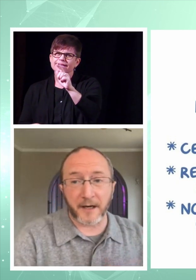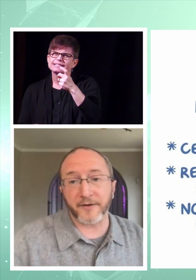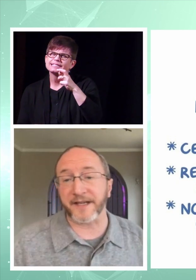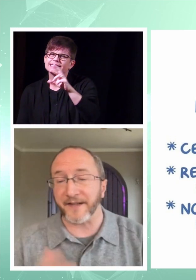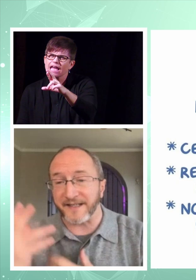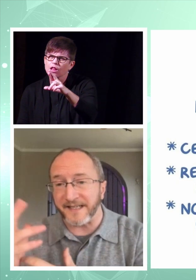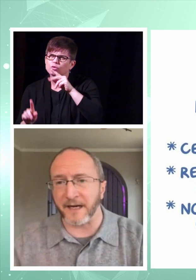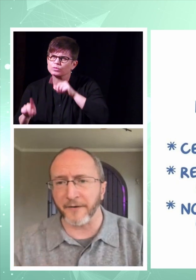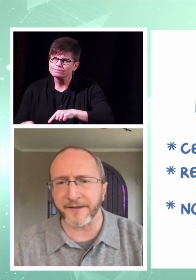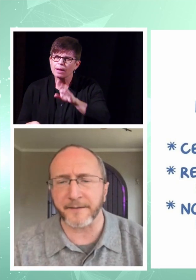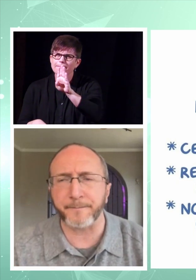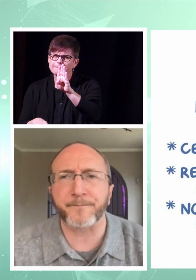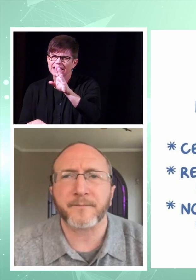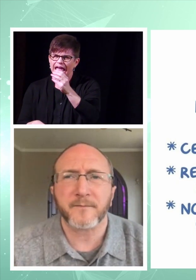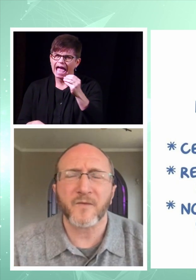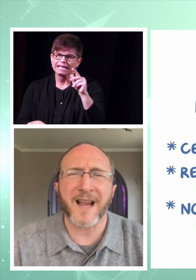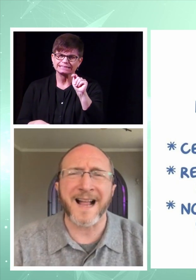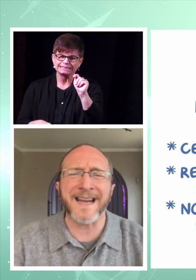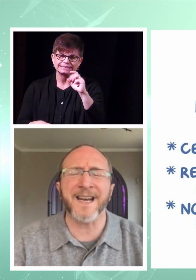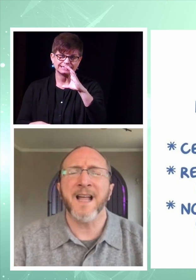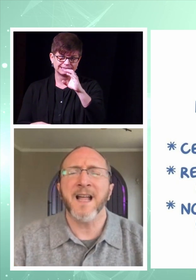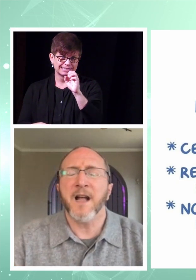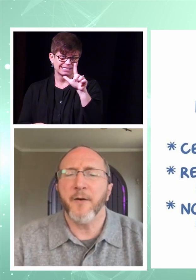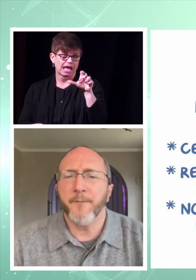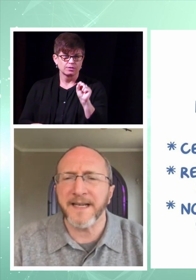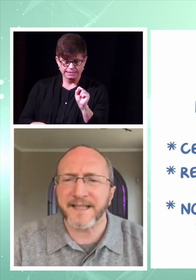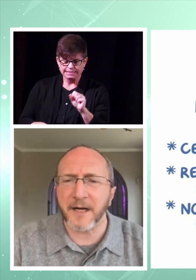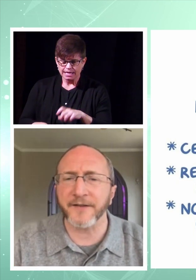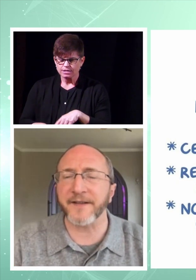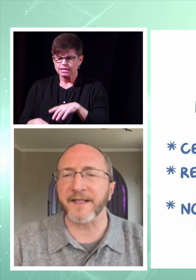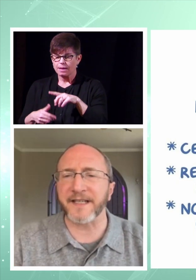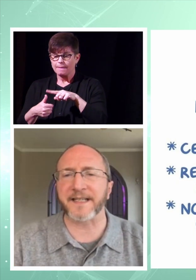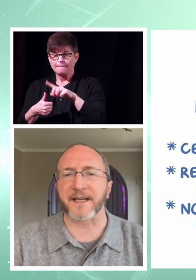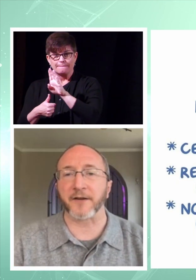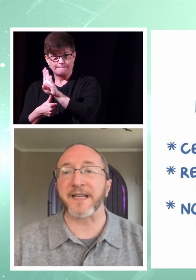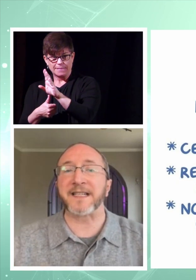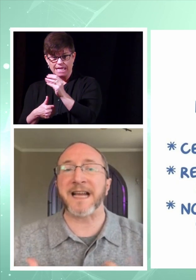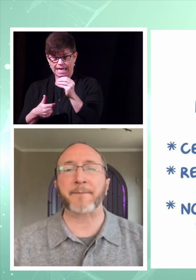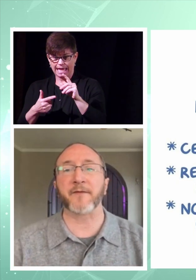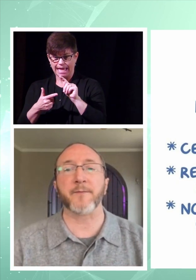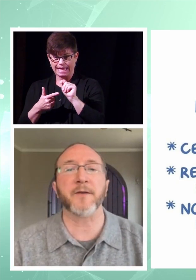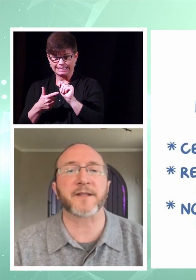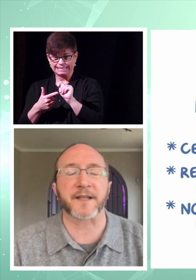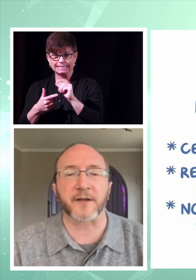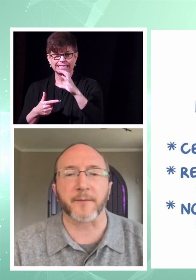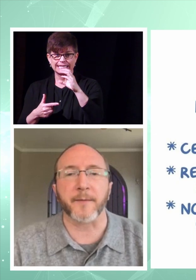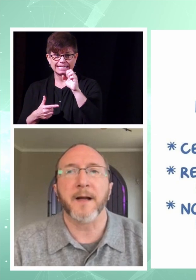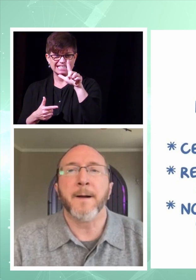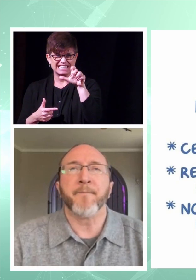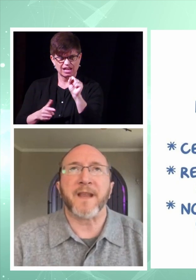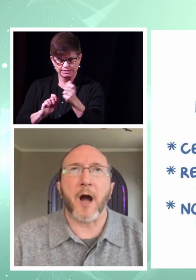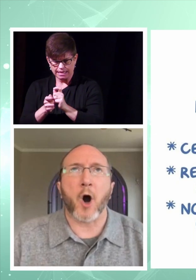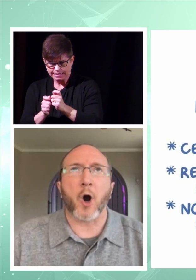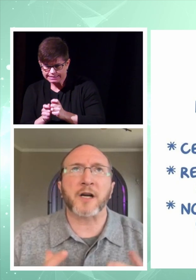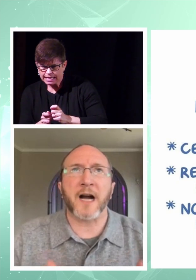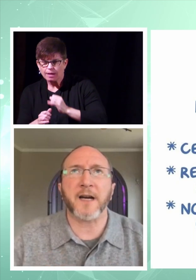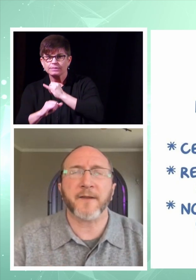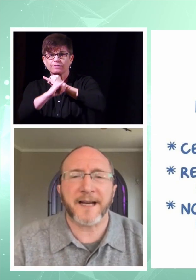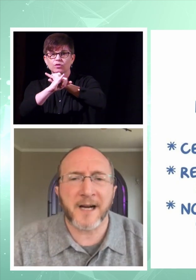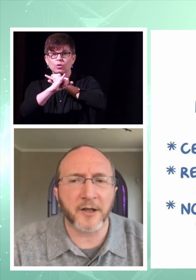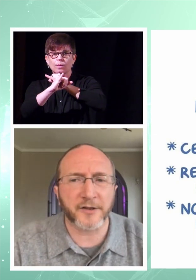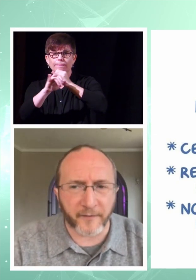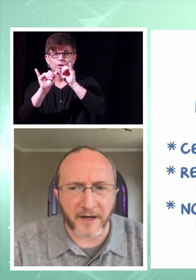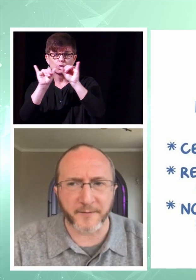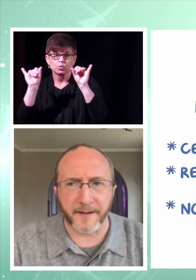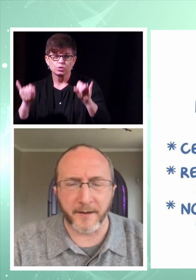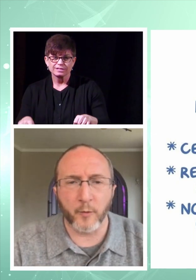B cells and the T cells. And the B cells and the T cells, the adaptive immune system, are kind of